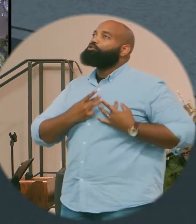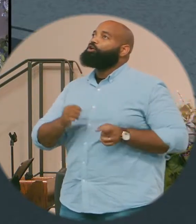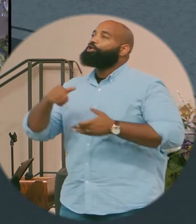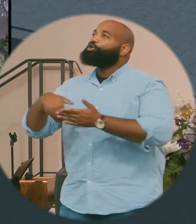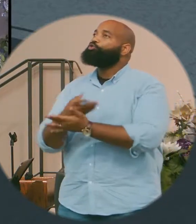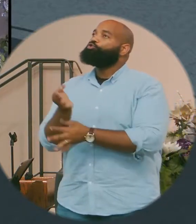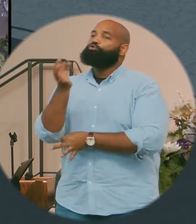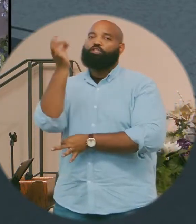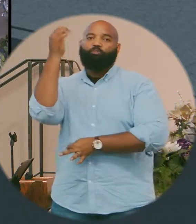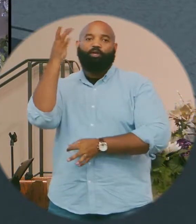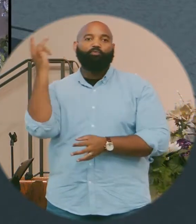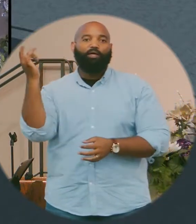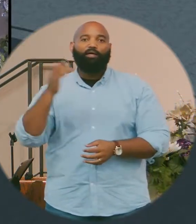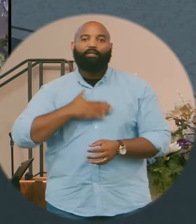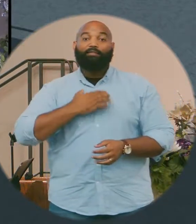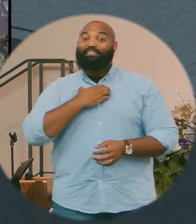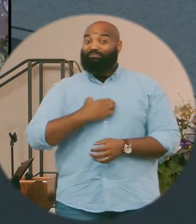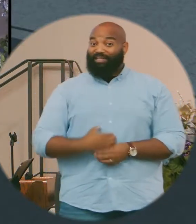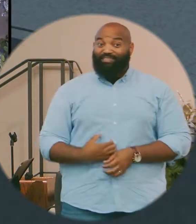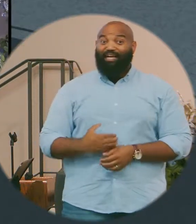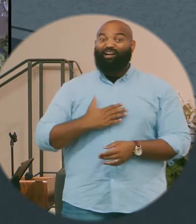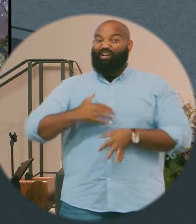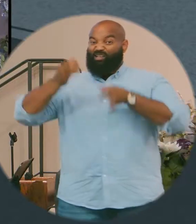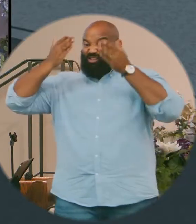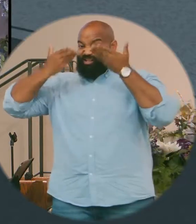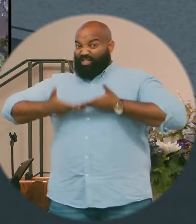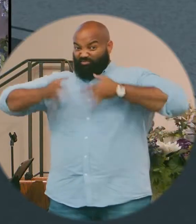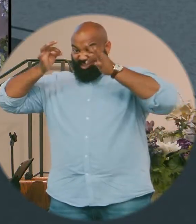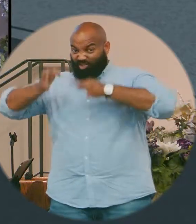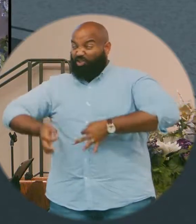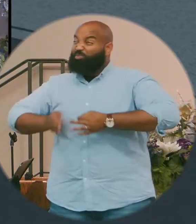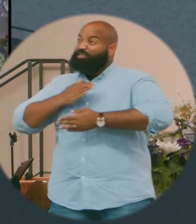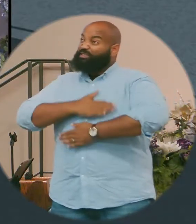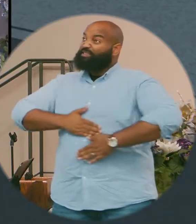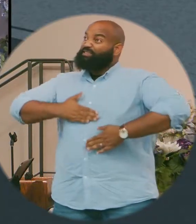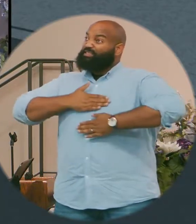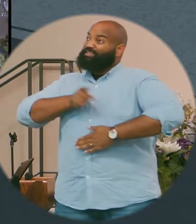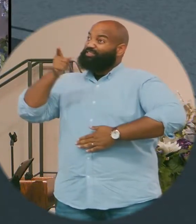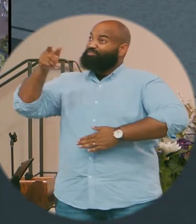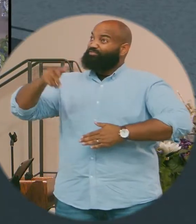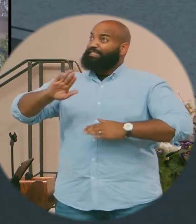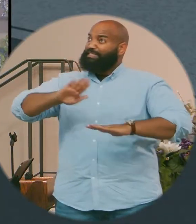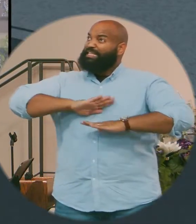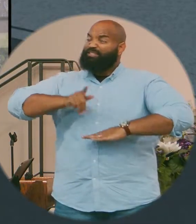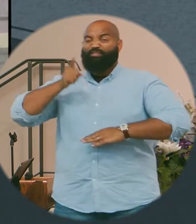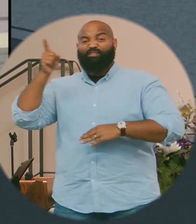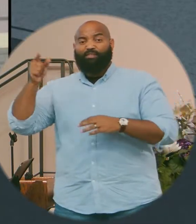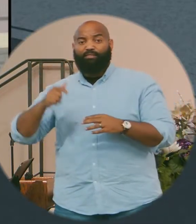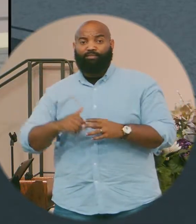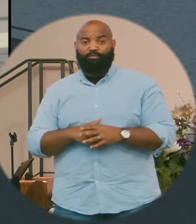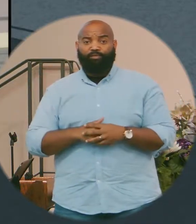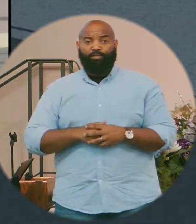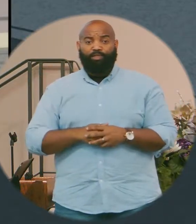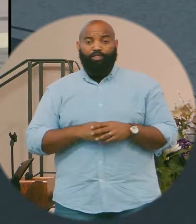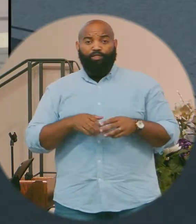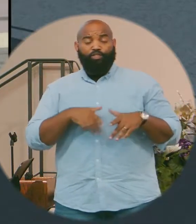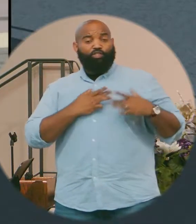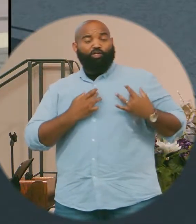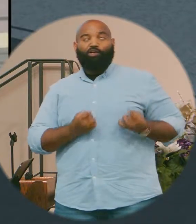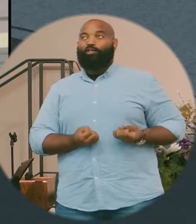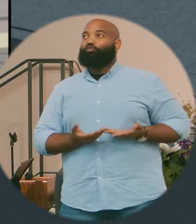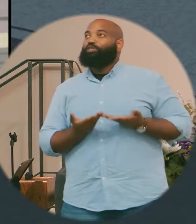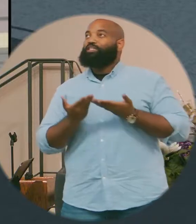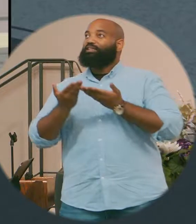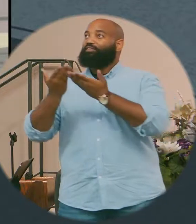in me. Why? Because my desire is to please you. We have to yield our hearts to the Lord and allow him